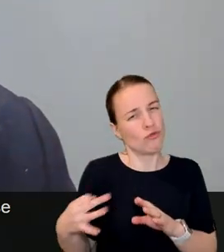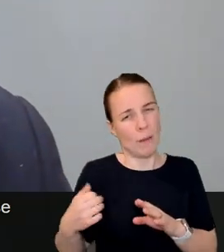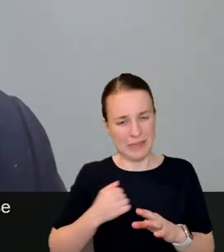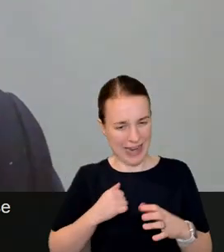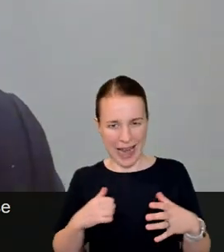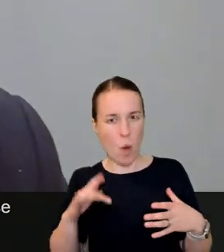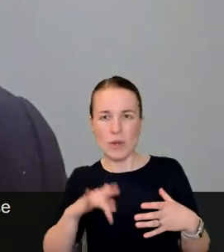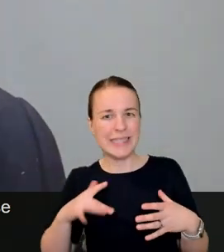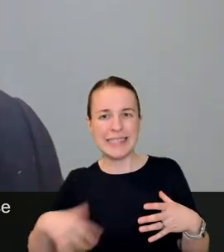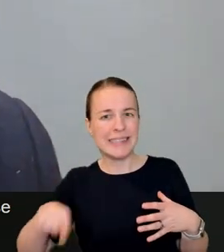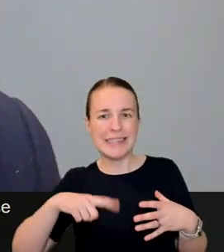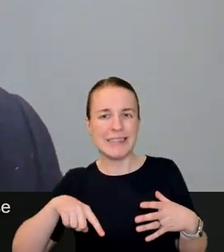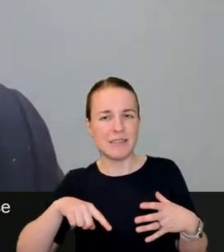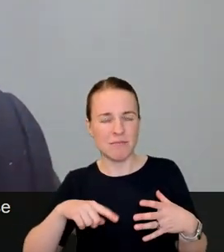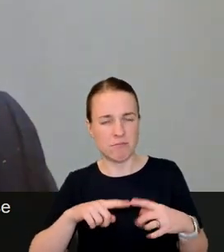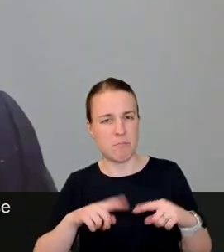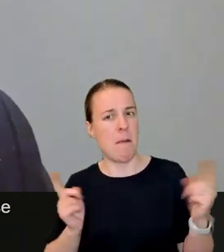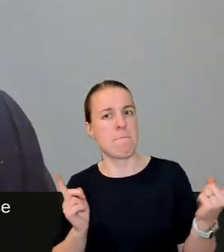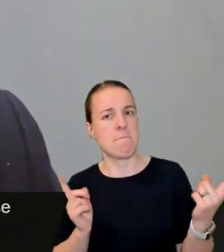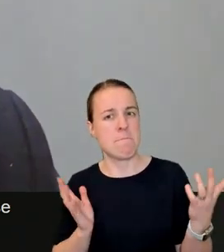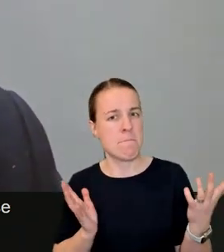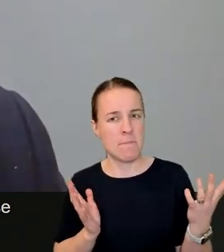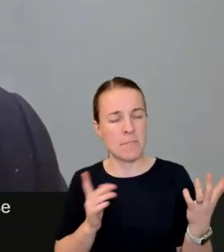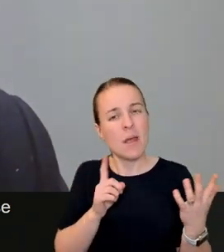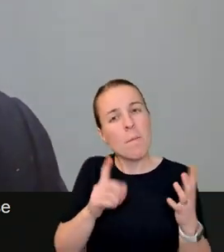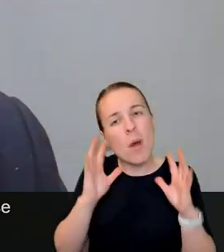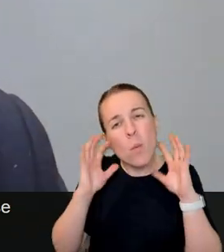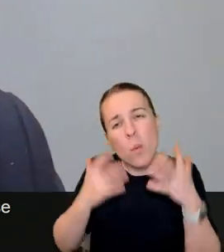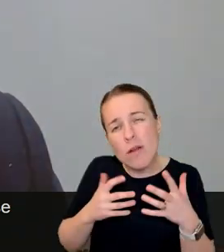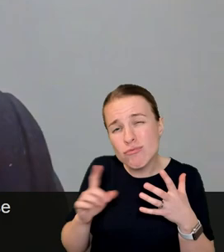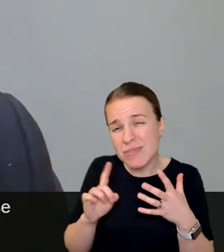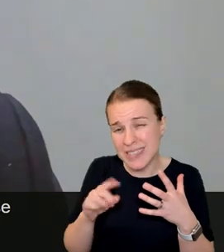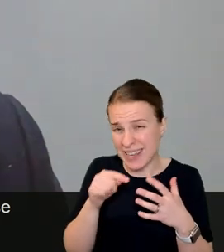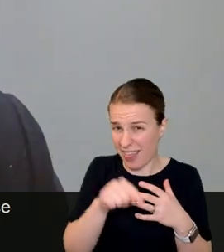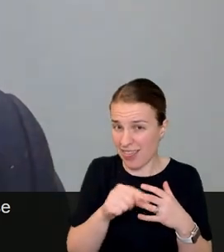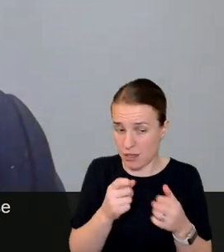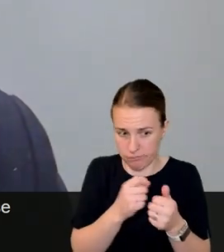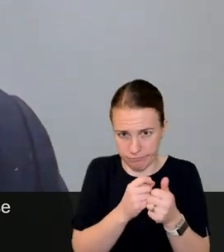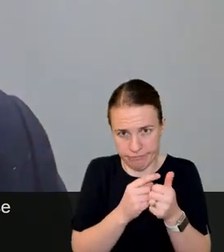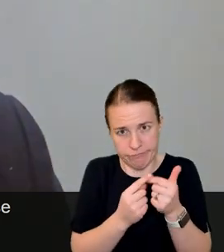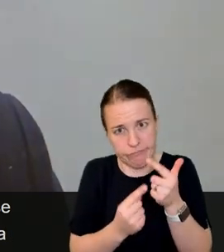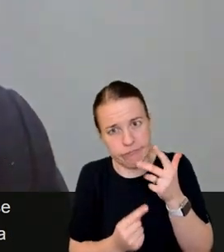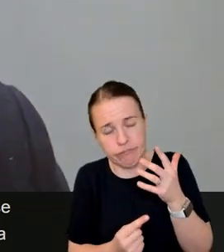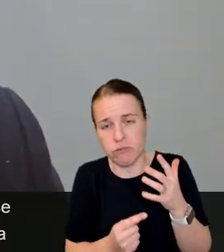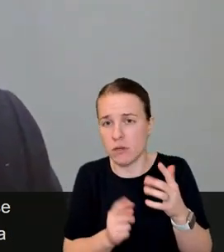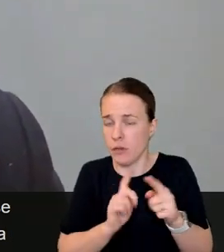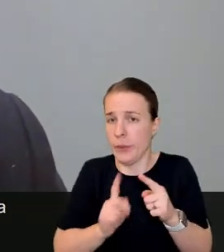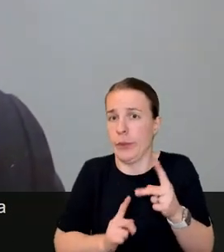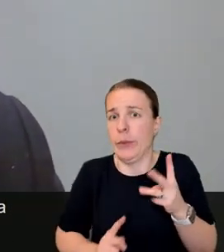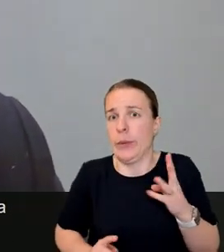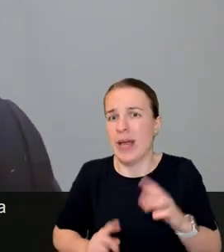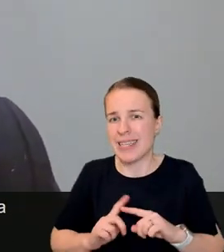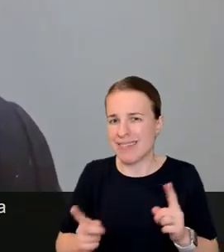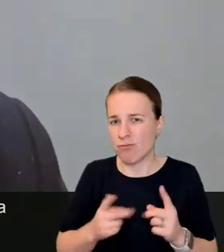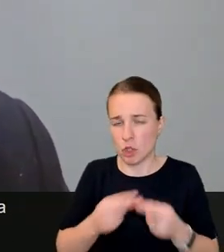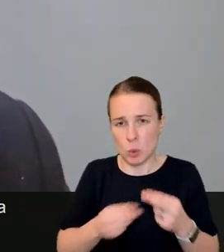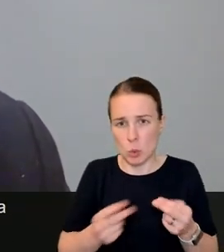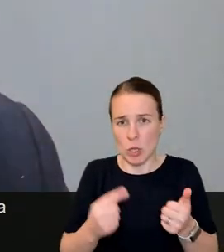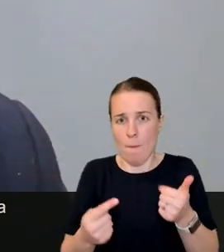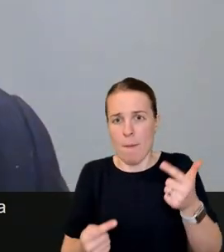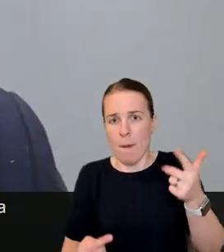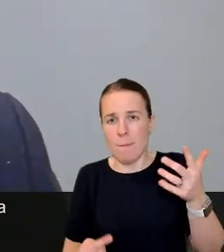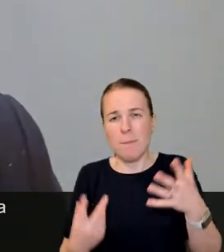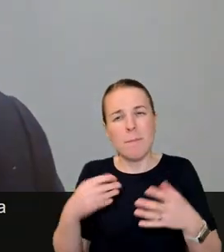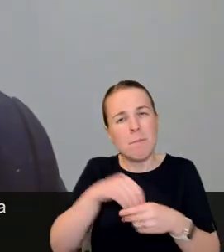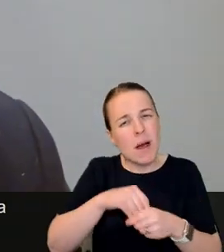properly. Now, what's worrying is that this is a torrent of revelations. This is part of a whole